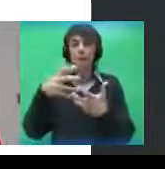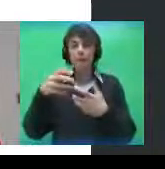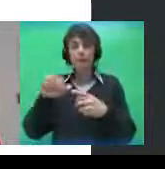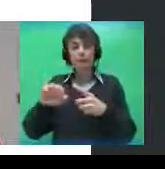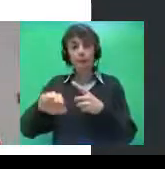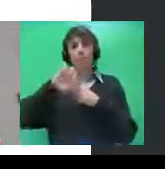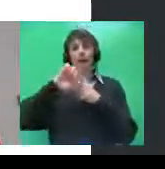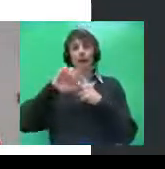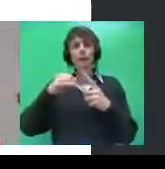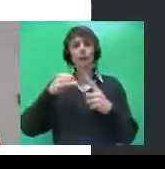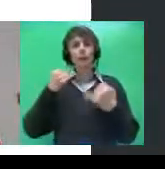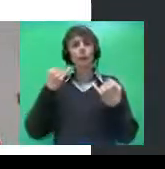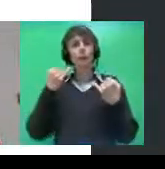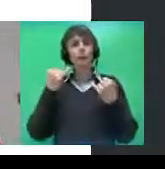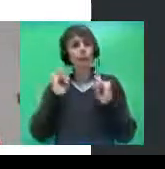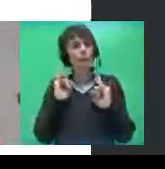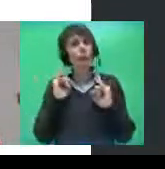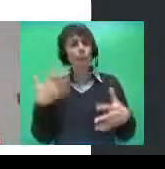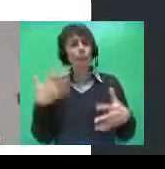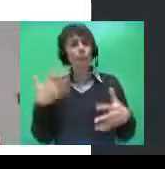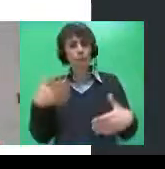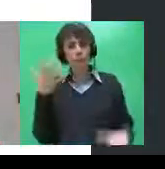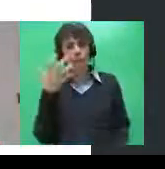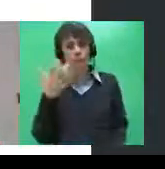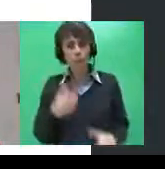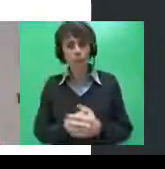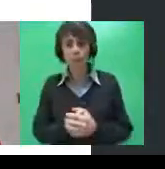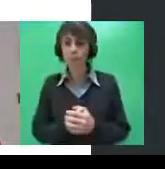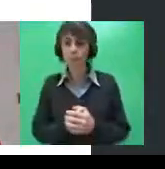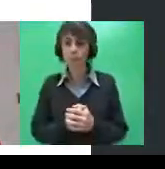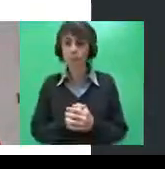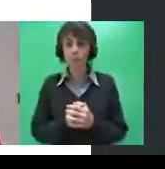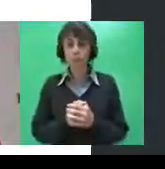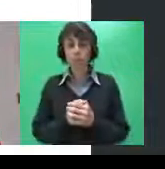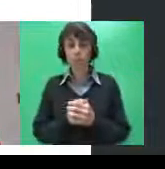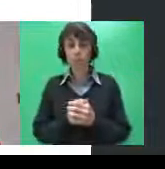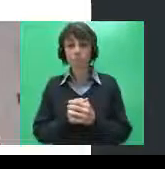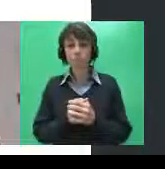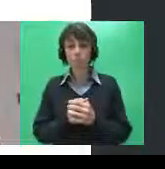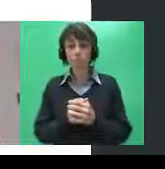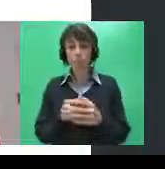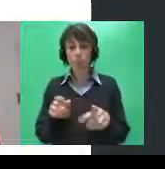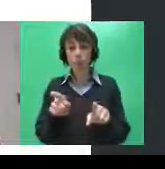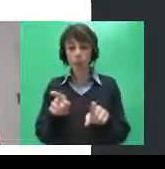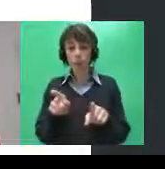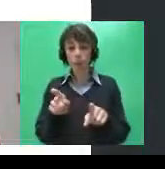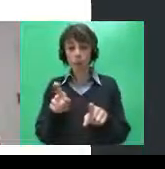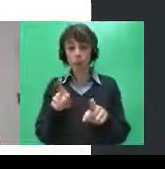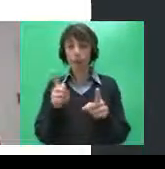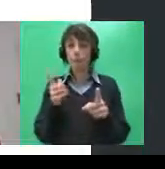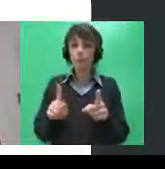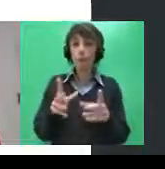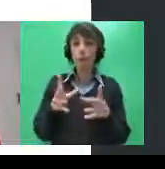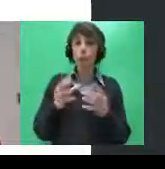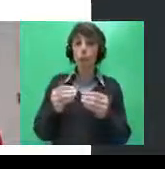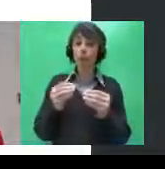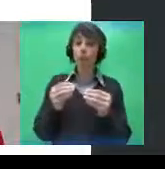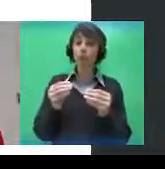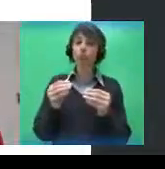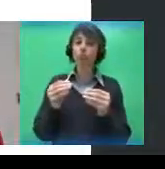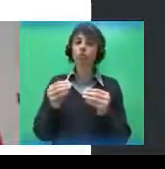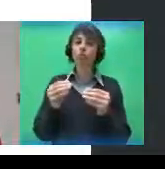terms of their physical and mental health. And we also know that people facing the highest level of economic